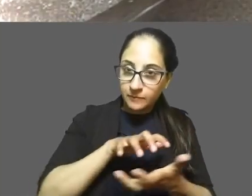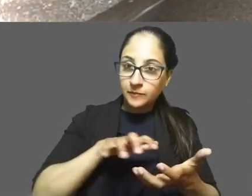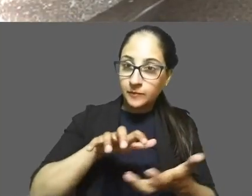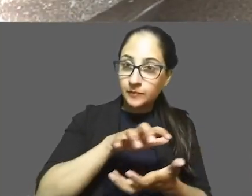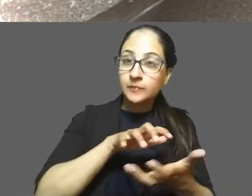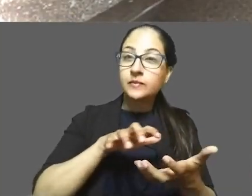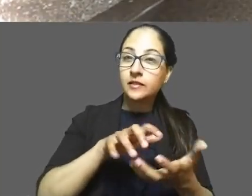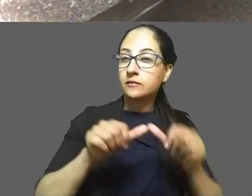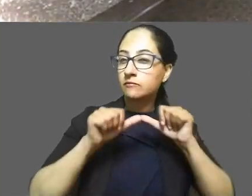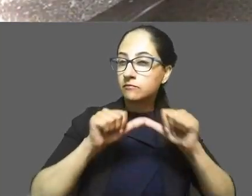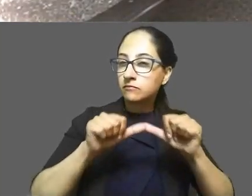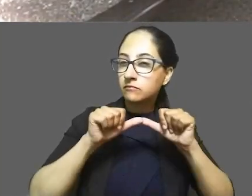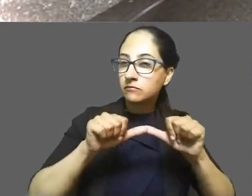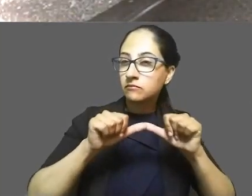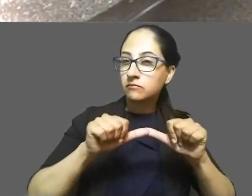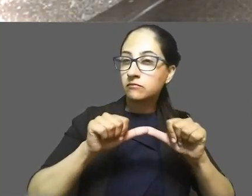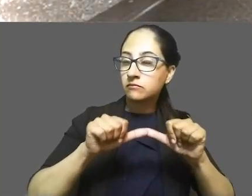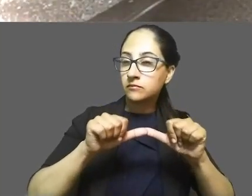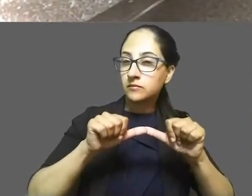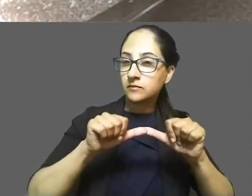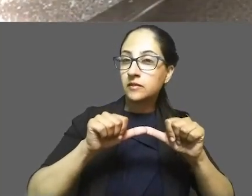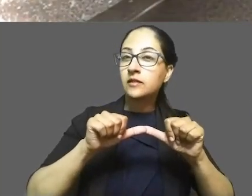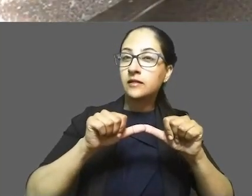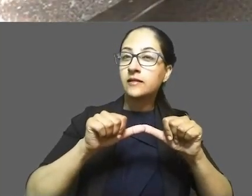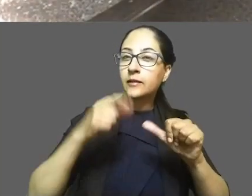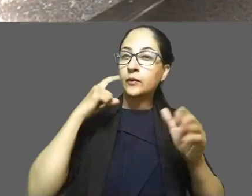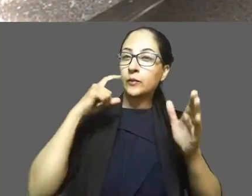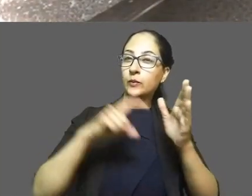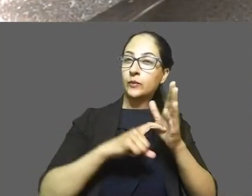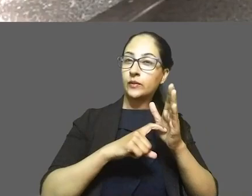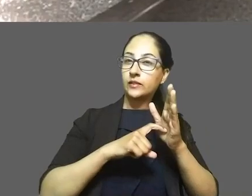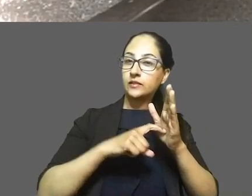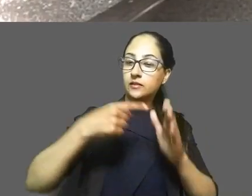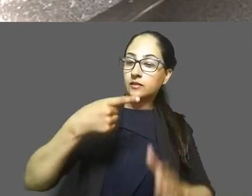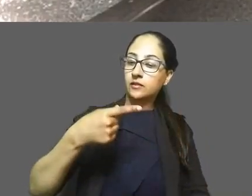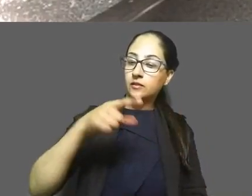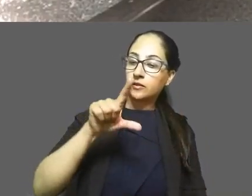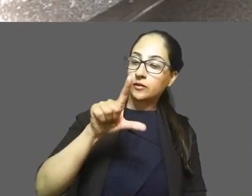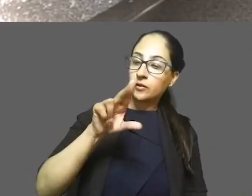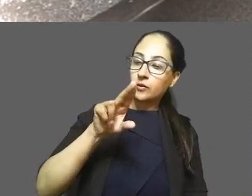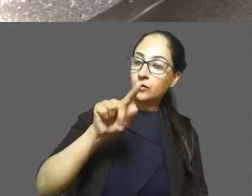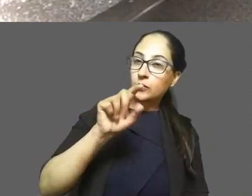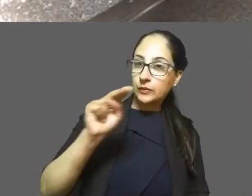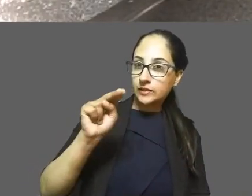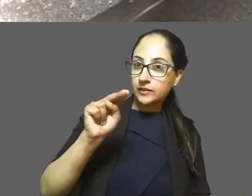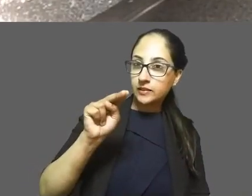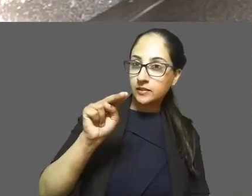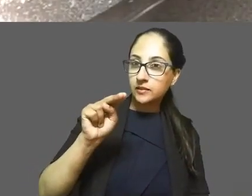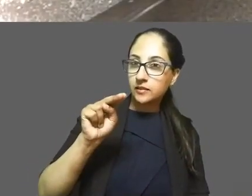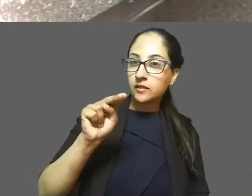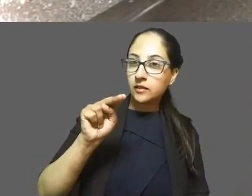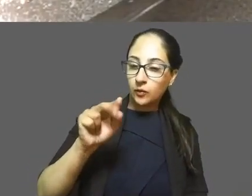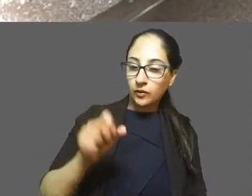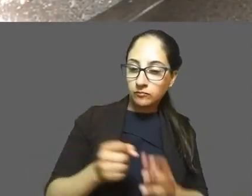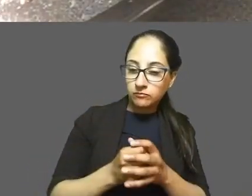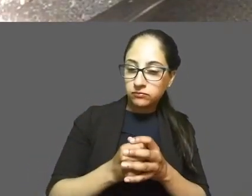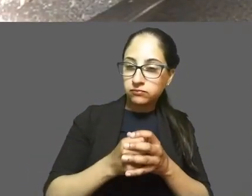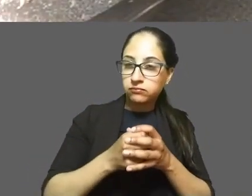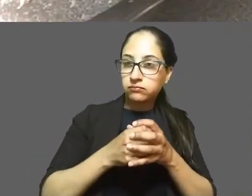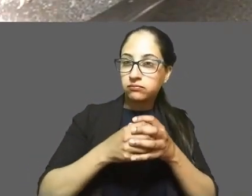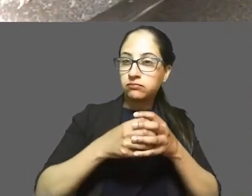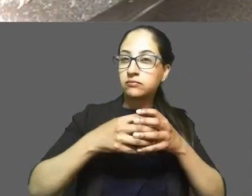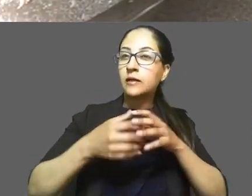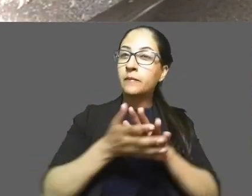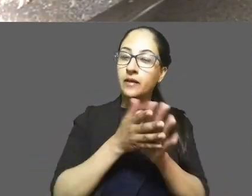all together. But as soon as you keep on stirring it, a lot of the gluten is going to start to develop and it's going to start to